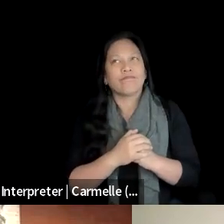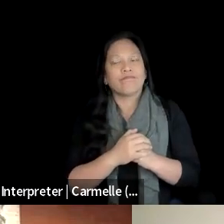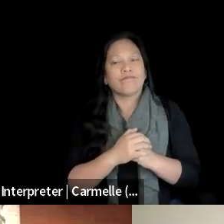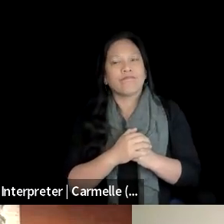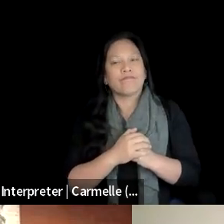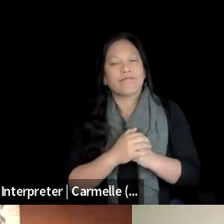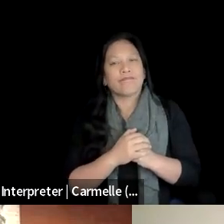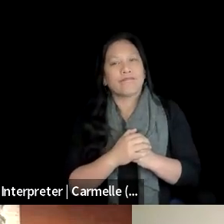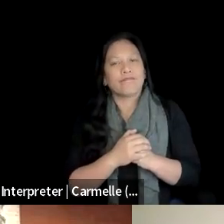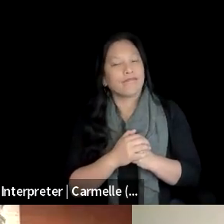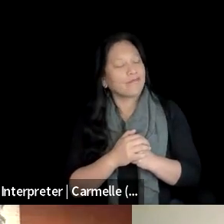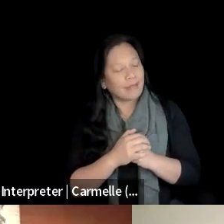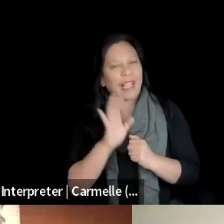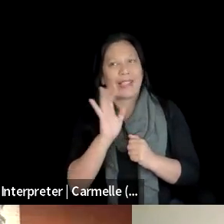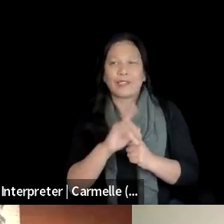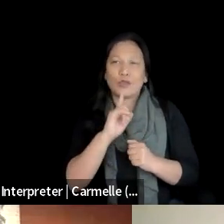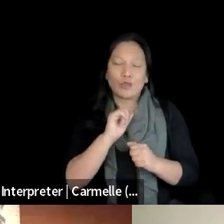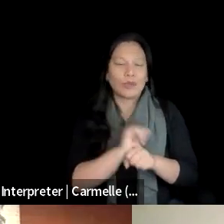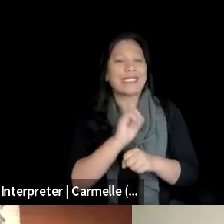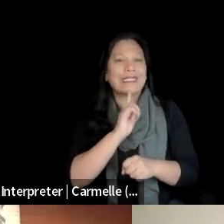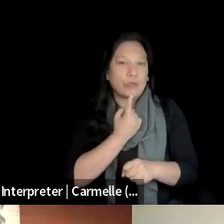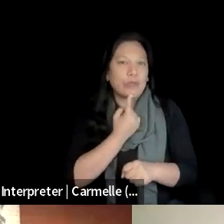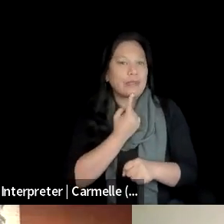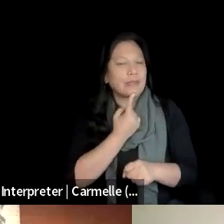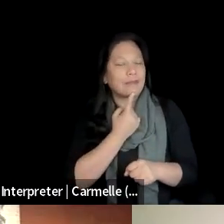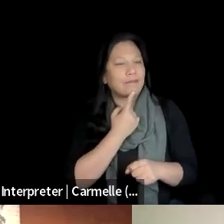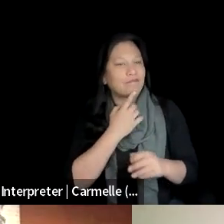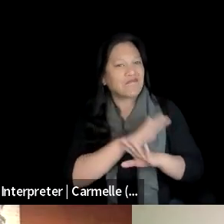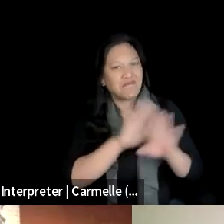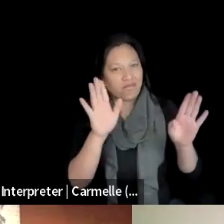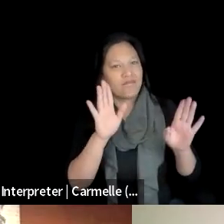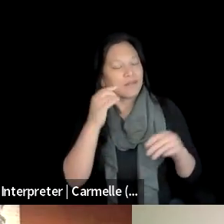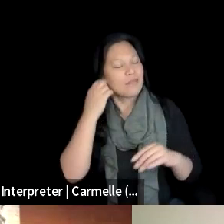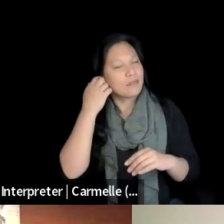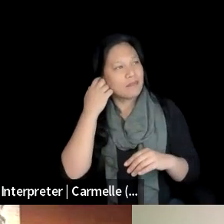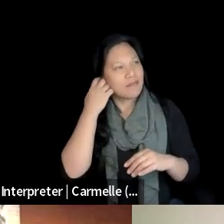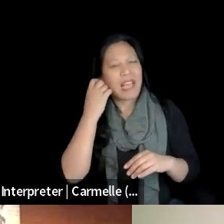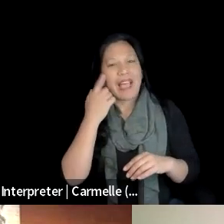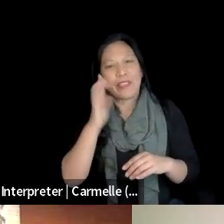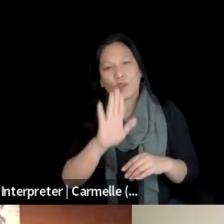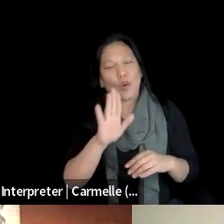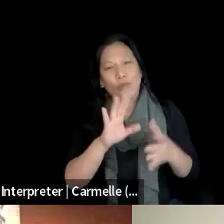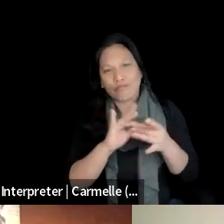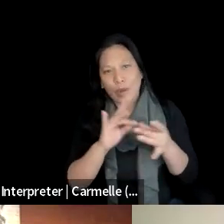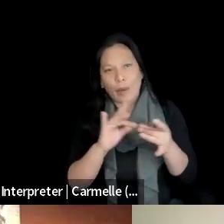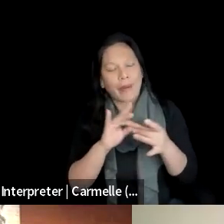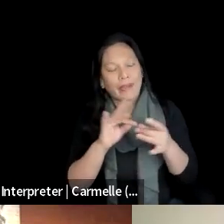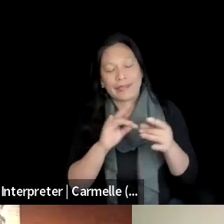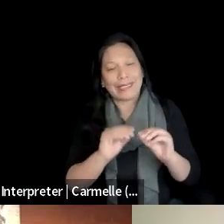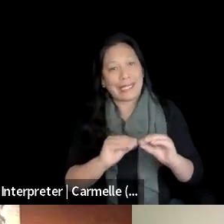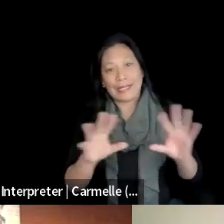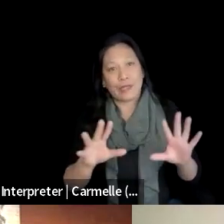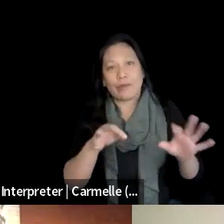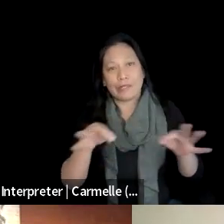we're at an extreme end of this. And I think you've explained it super vividly, and you've described